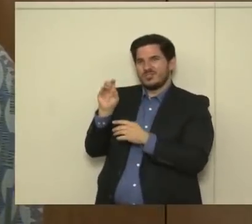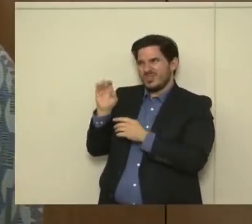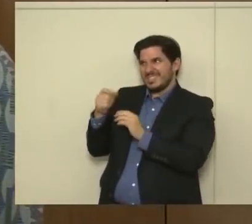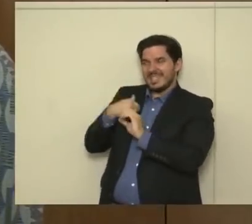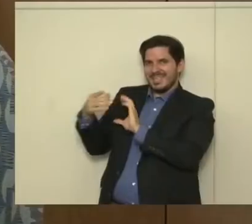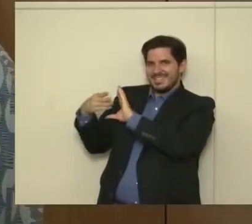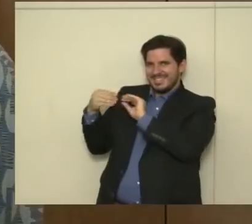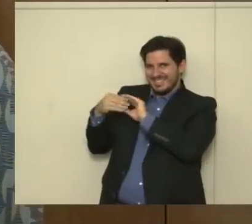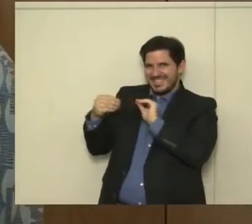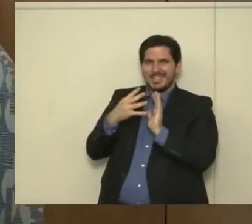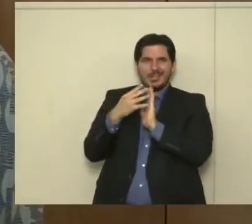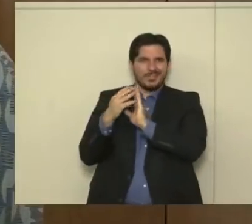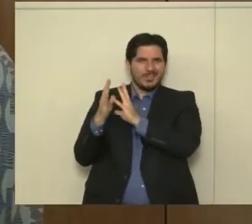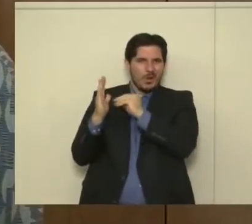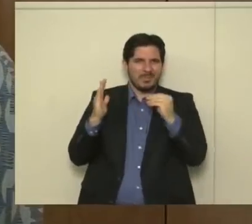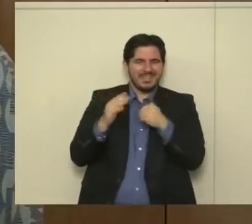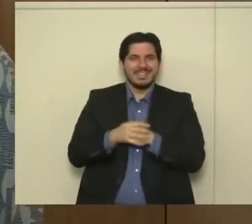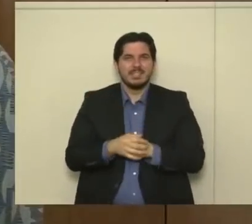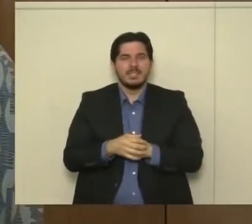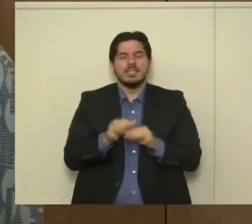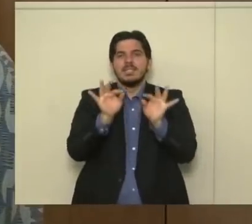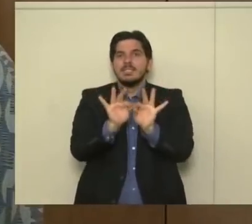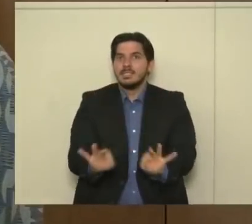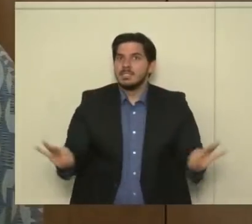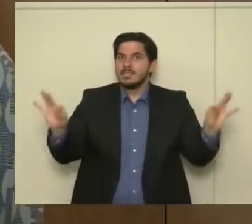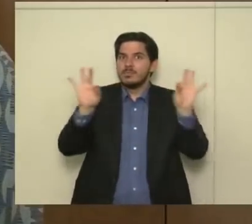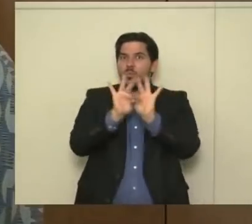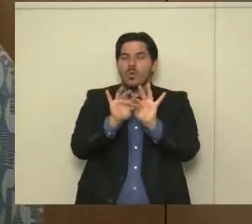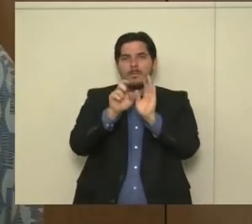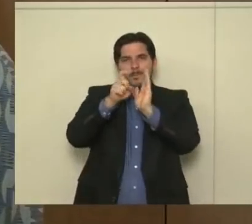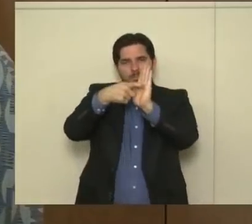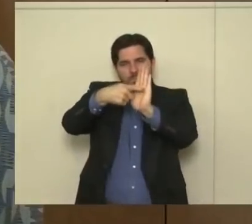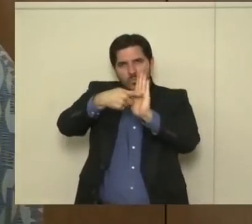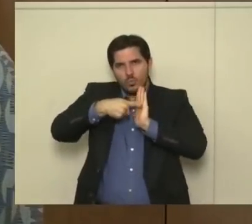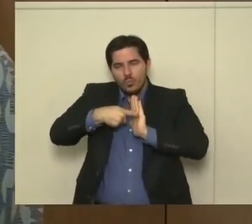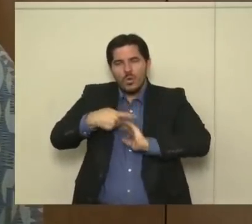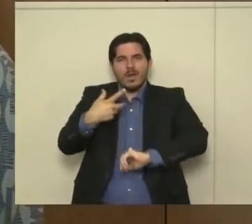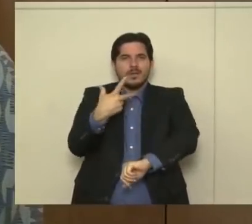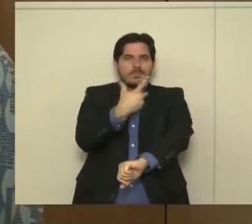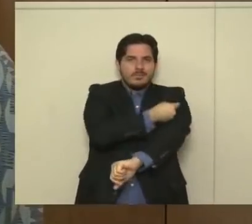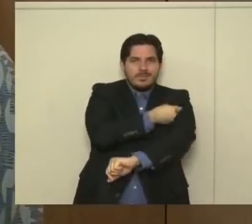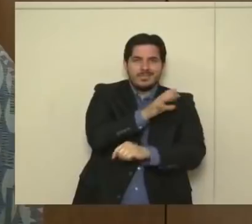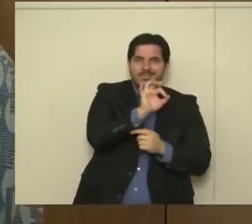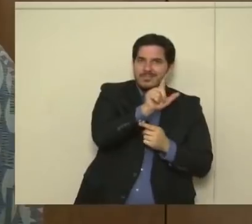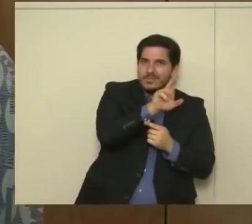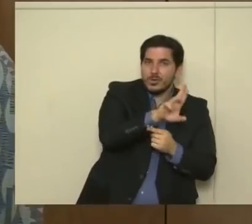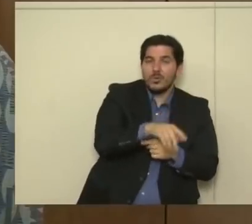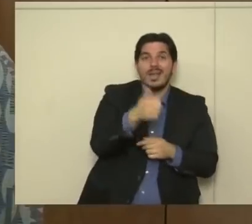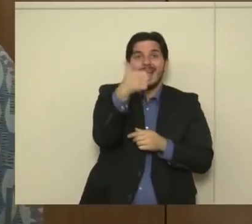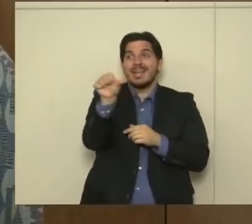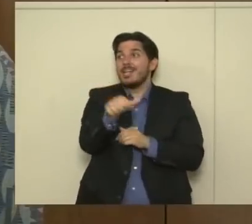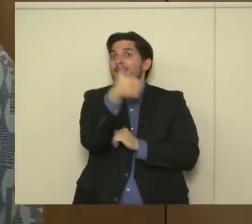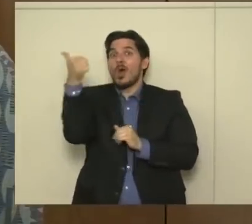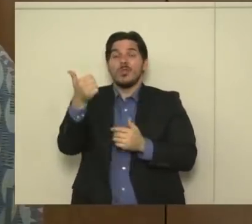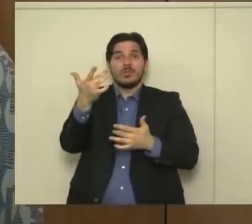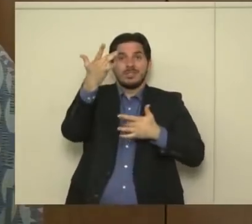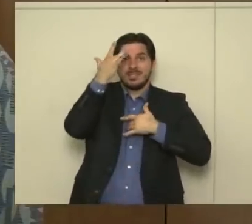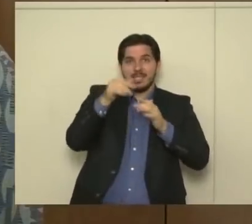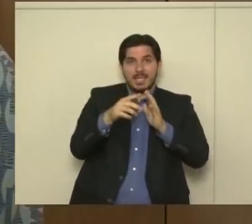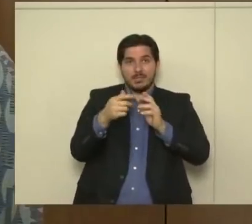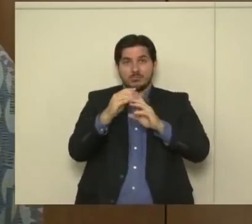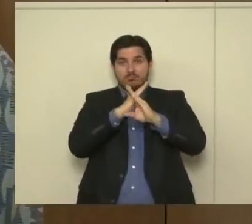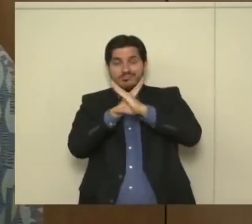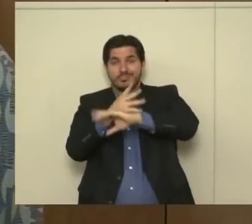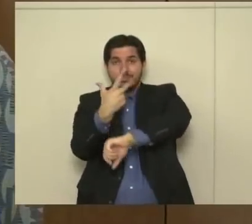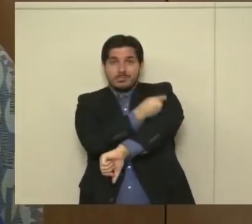and we need you to get your mandatory vaccines because we are seeing those declines where folks